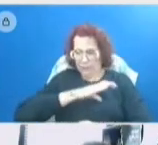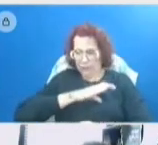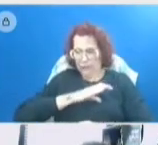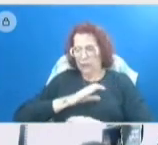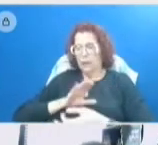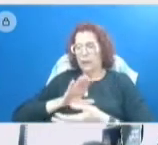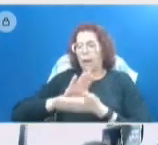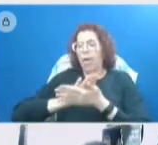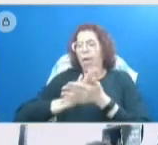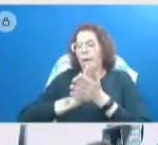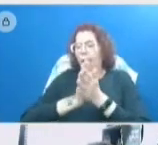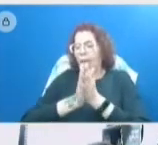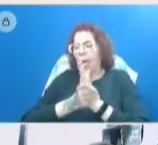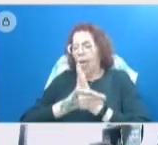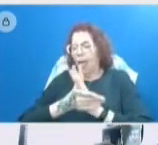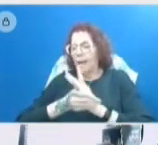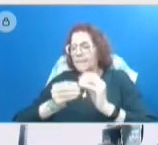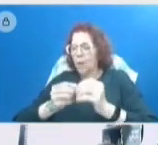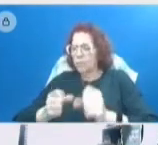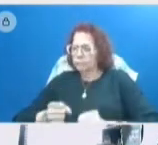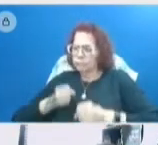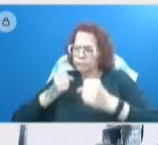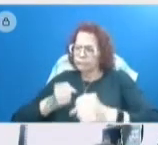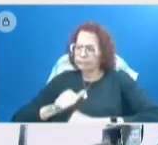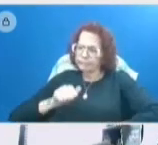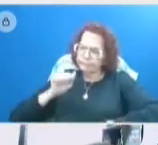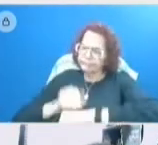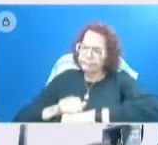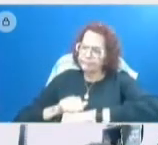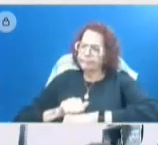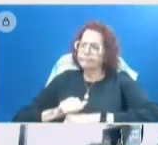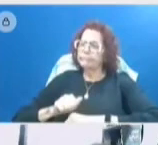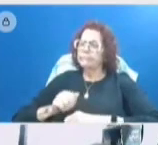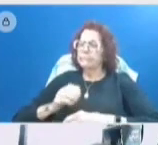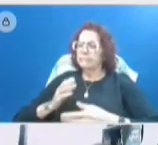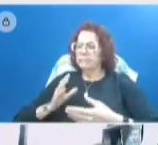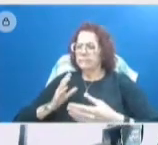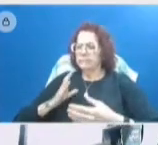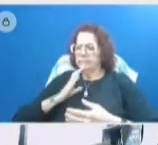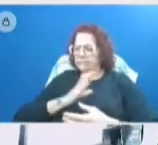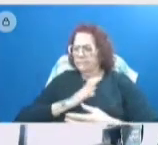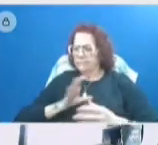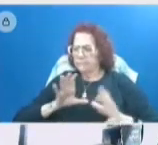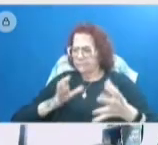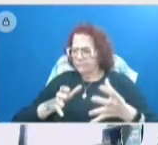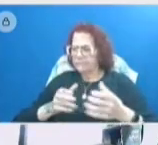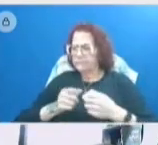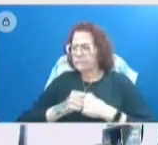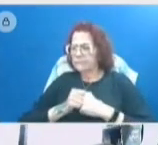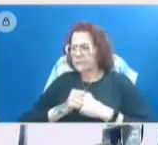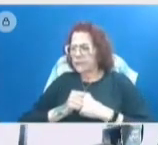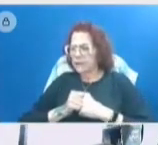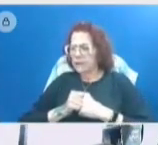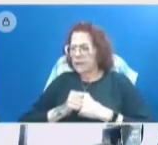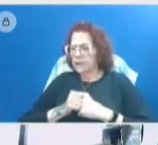technical and complicated, and that in order to maintain